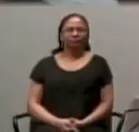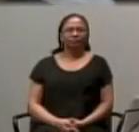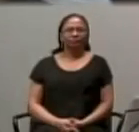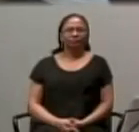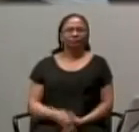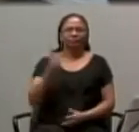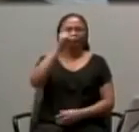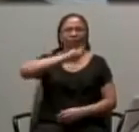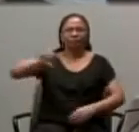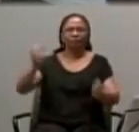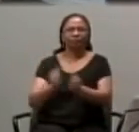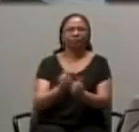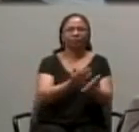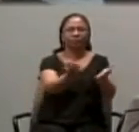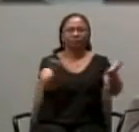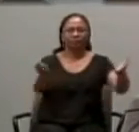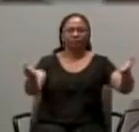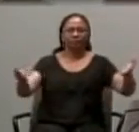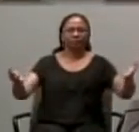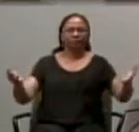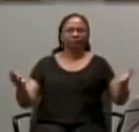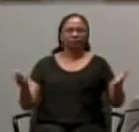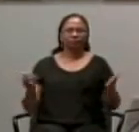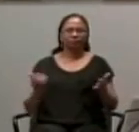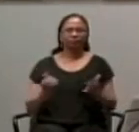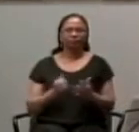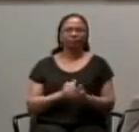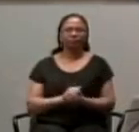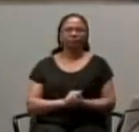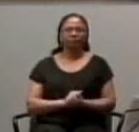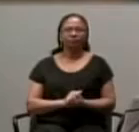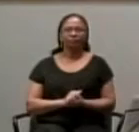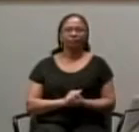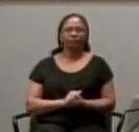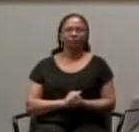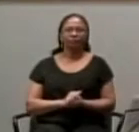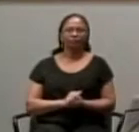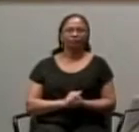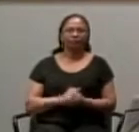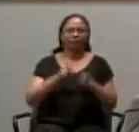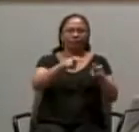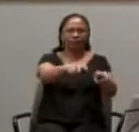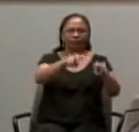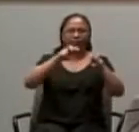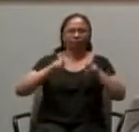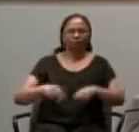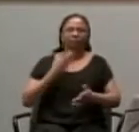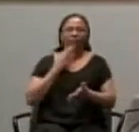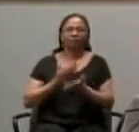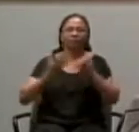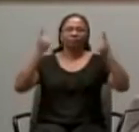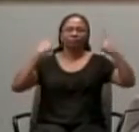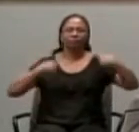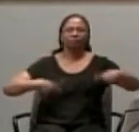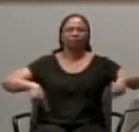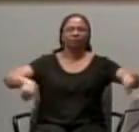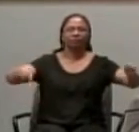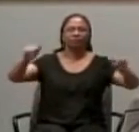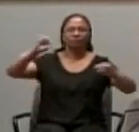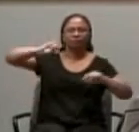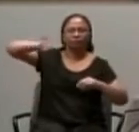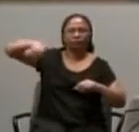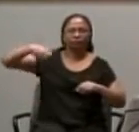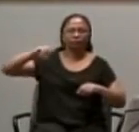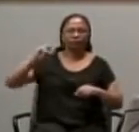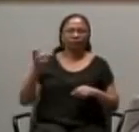The Lord be with you. And with your spirit. A reading from the Holy Gospel according to